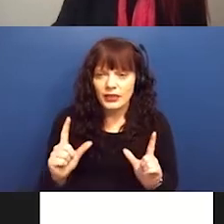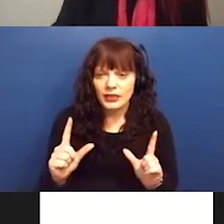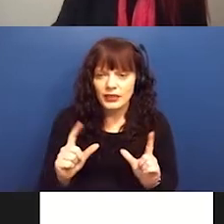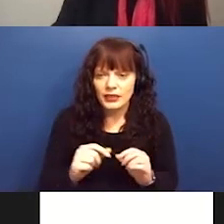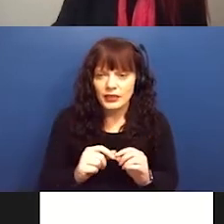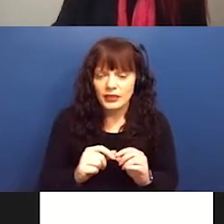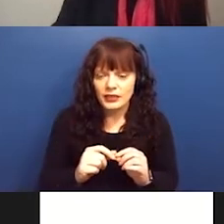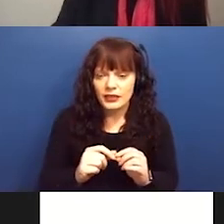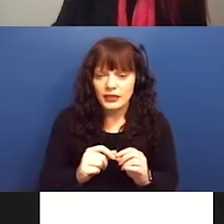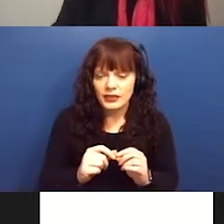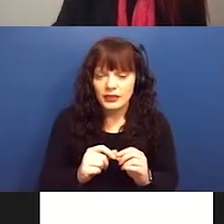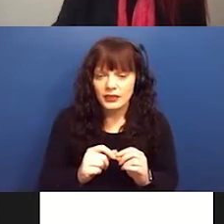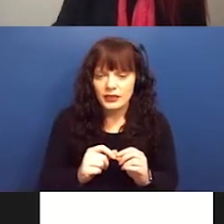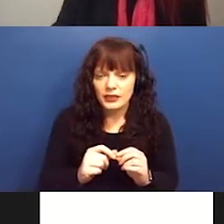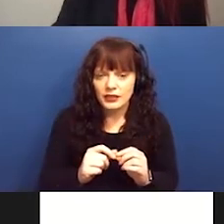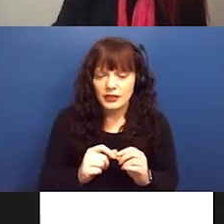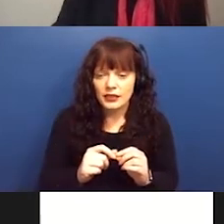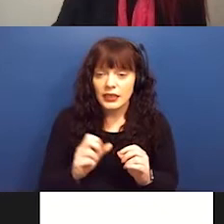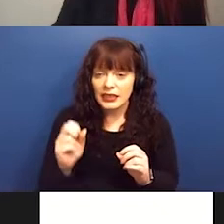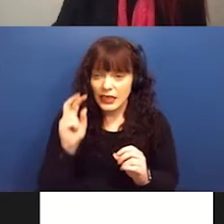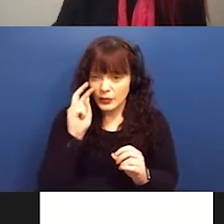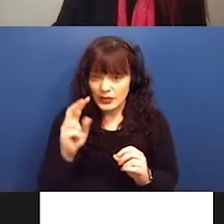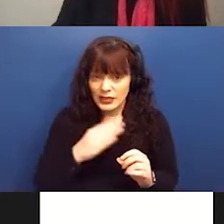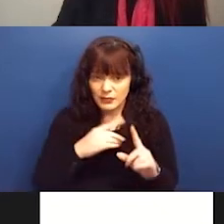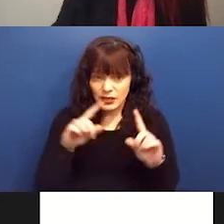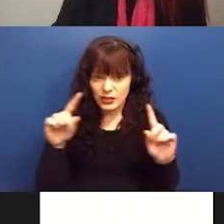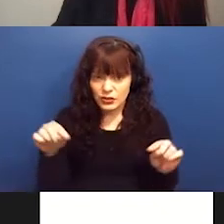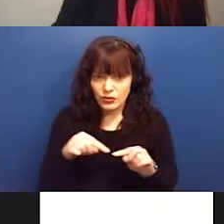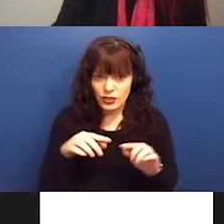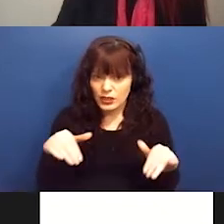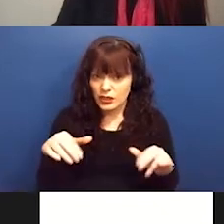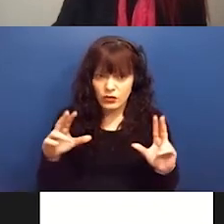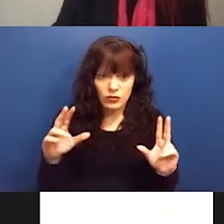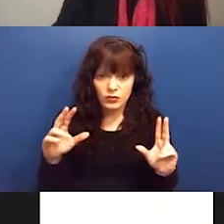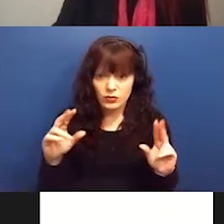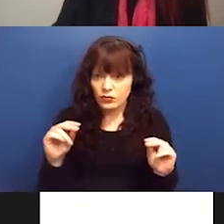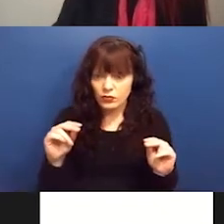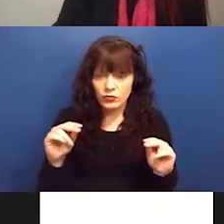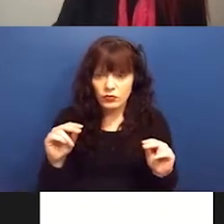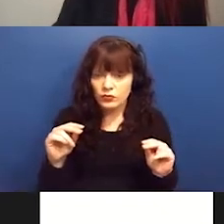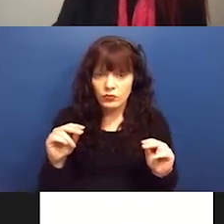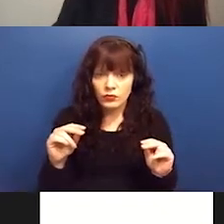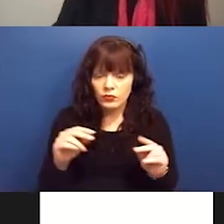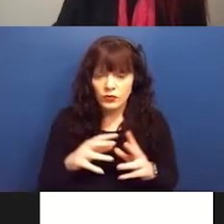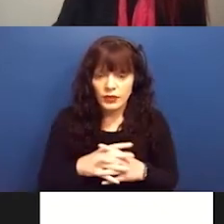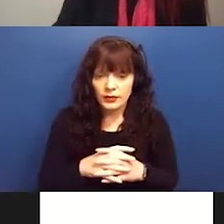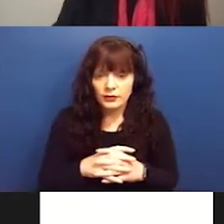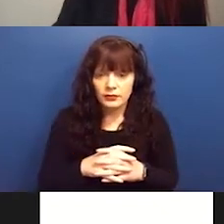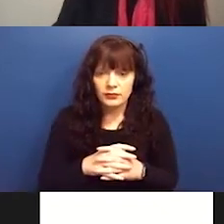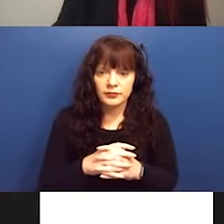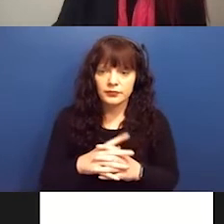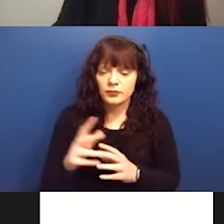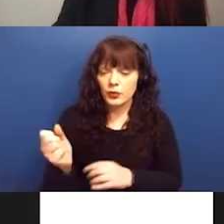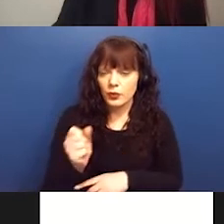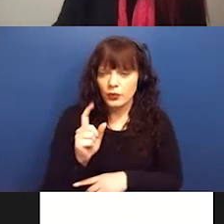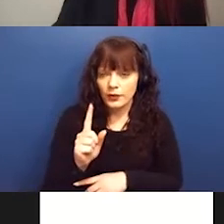let's see if I can you see my screen yet or not? No. Not quite okay. Yet. Okay, hang on a second. I